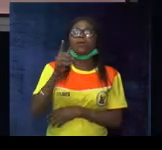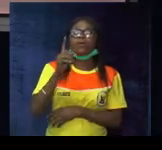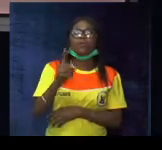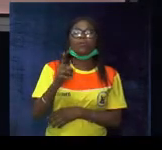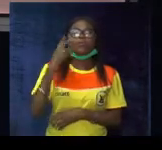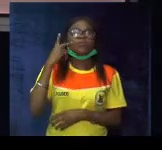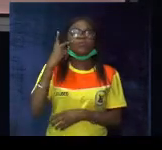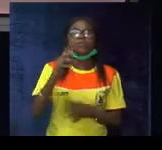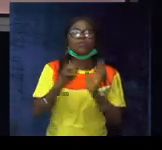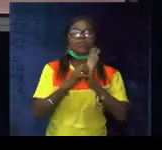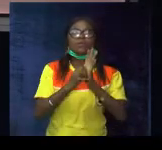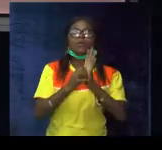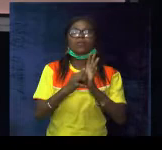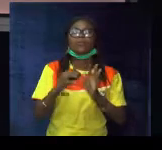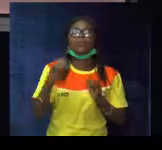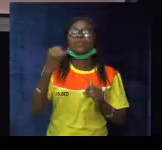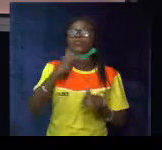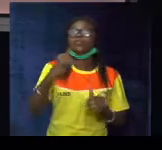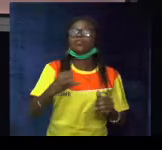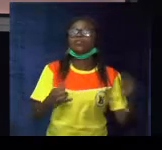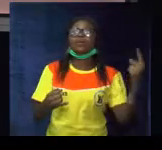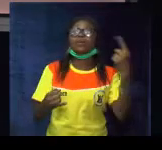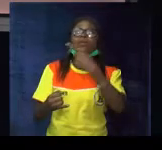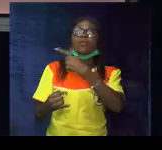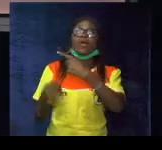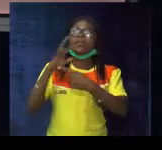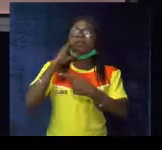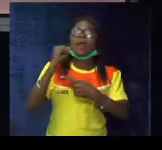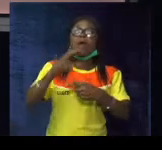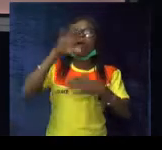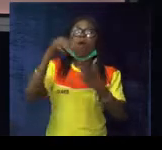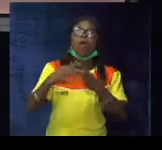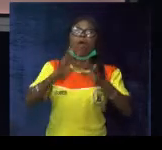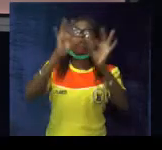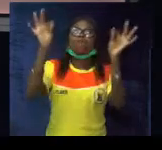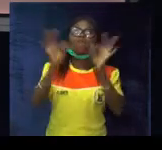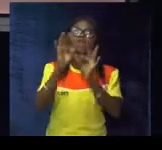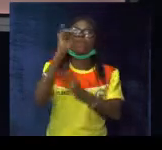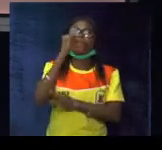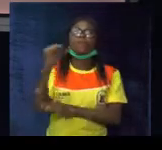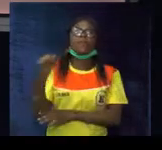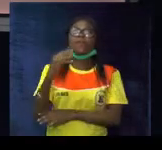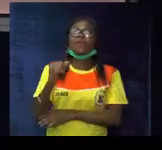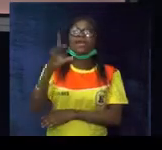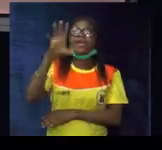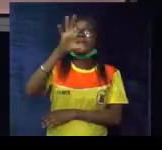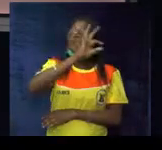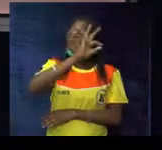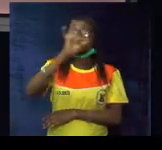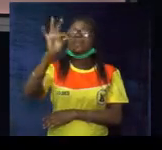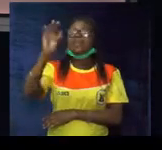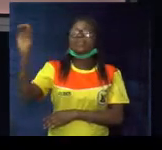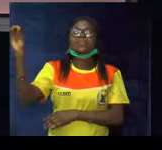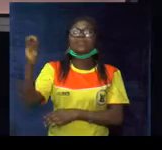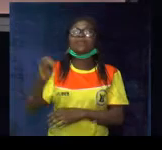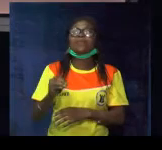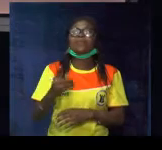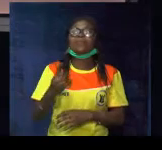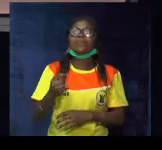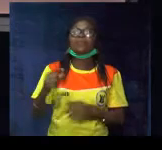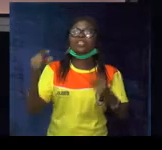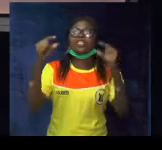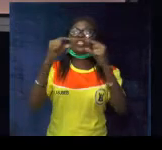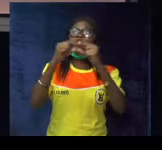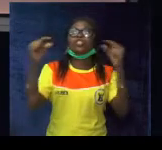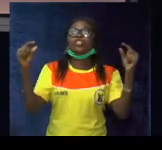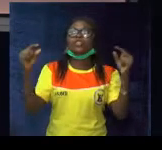there's one here, there's another quadrant, there's another quadrant. They are all forming 90 degrees. So again, when the two